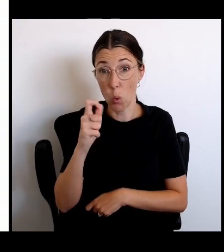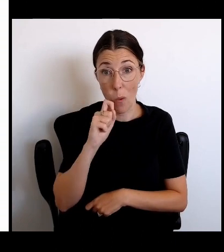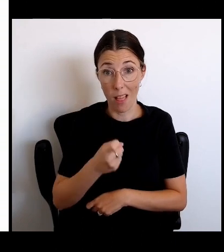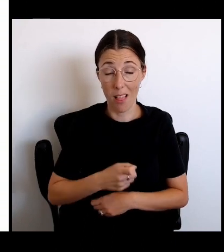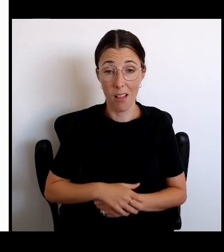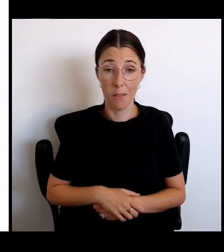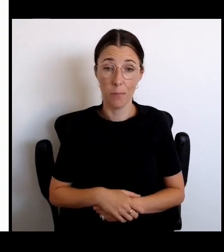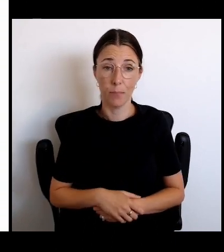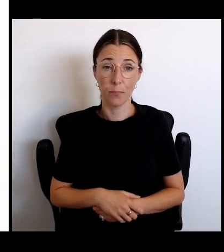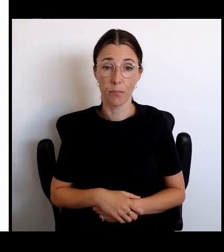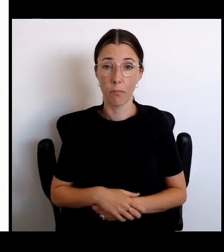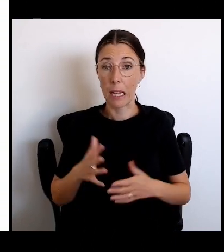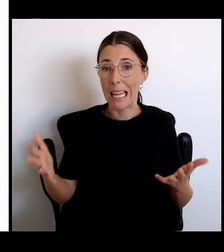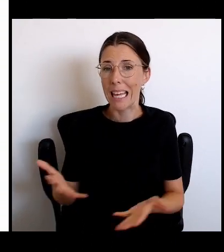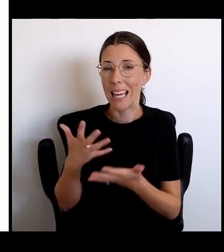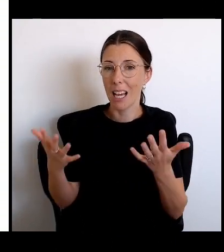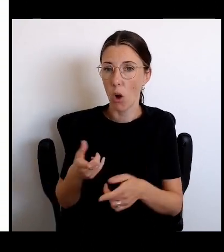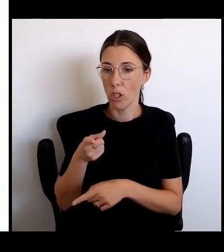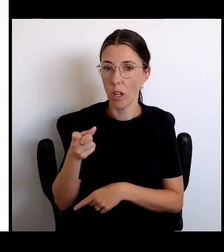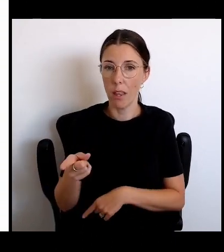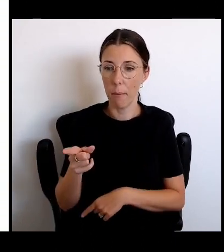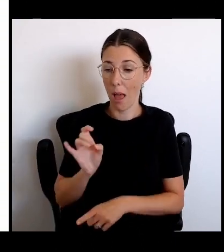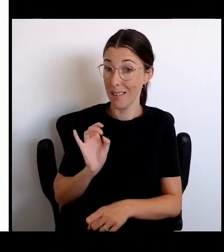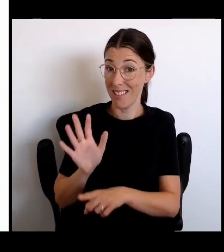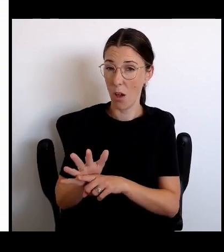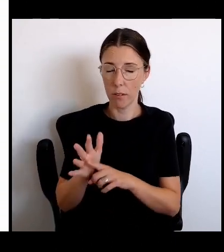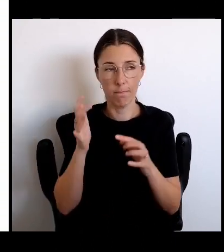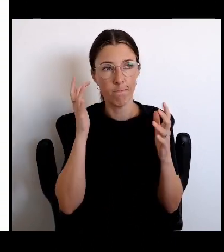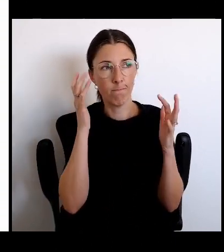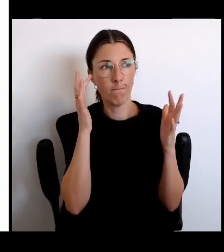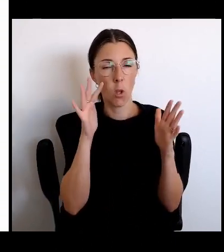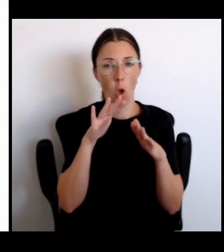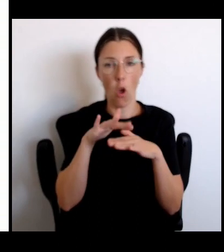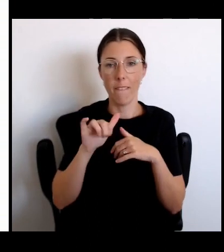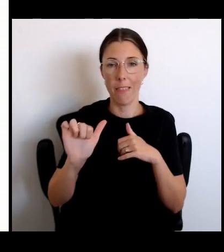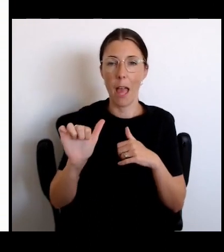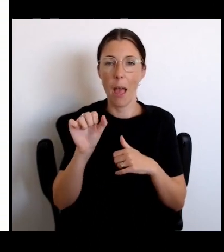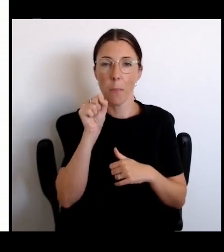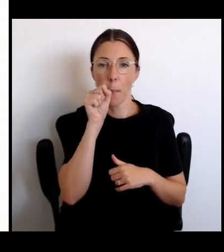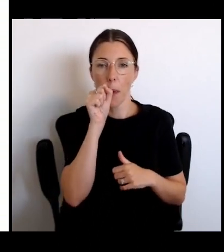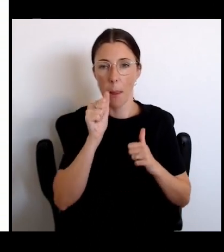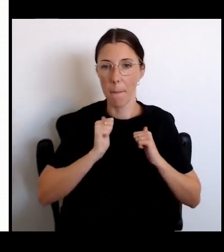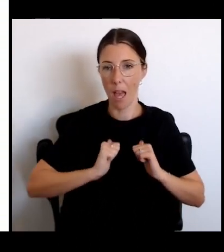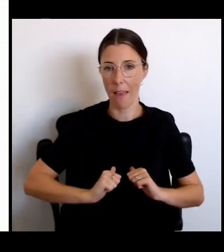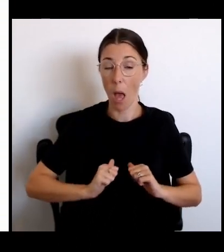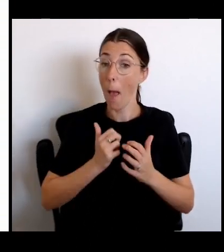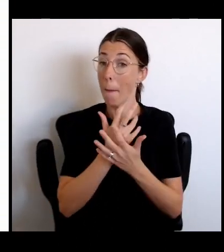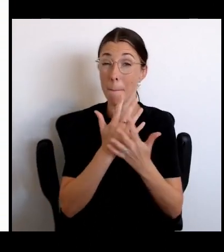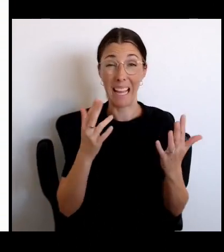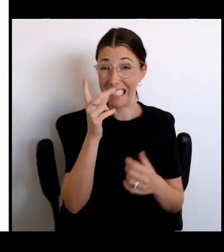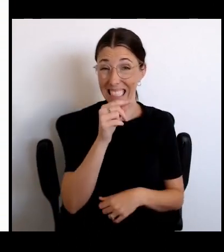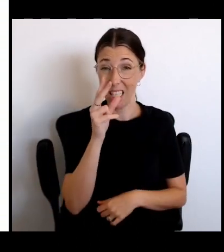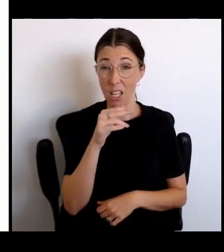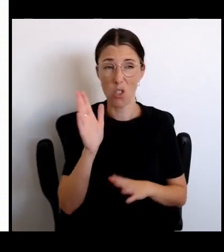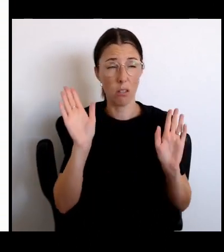Encourage them to self-reflect on their own vaping behaviour. For many of these teenagers, this is something that they're just doing and not thinking a lot